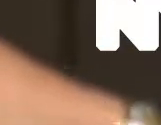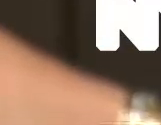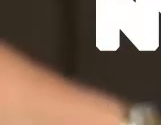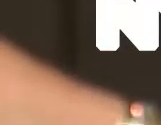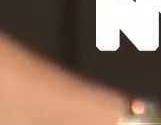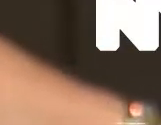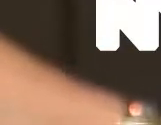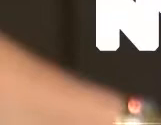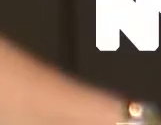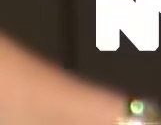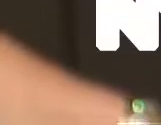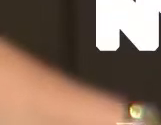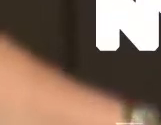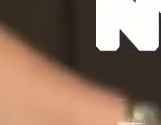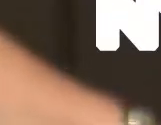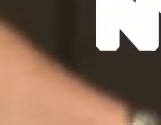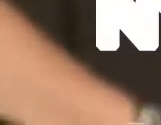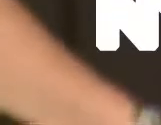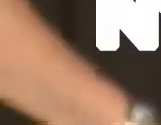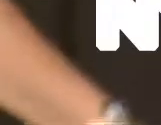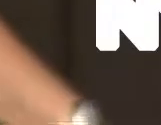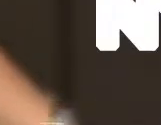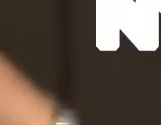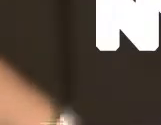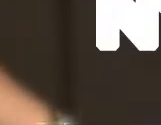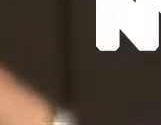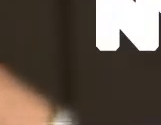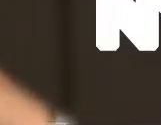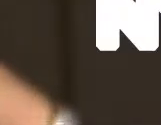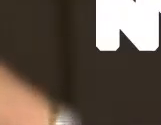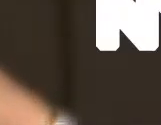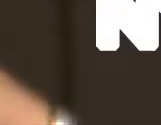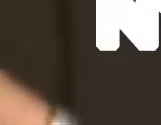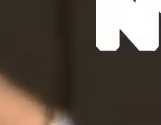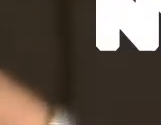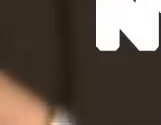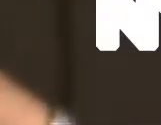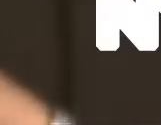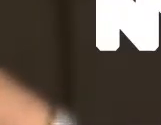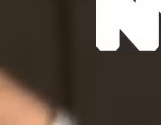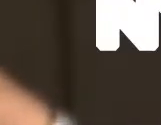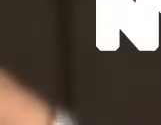people to the care. You can sign up at